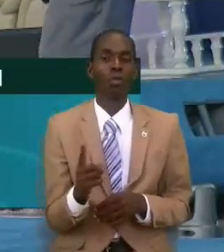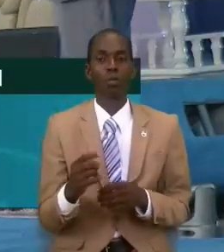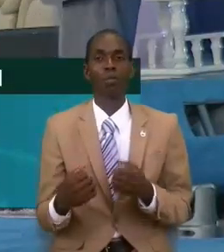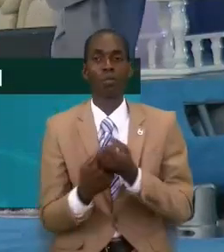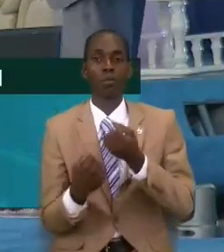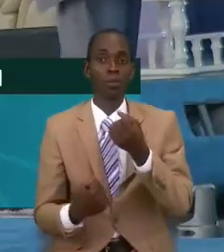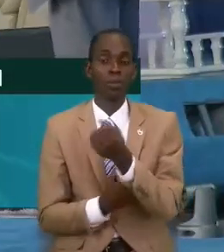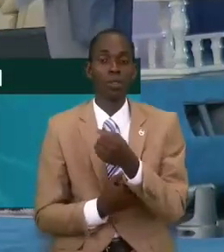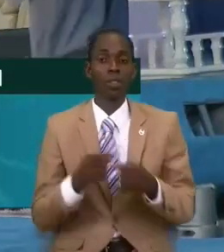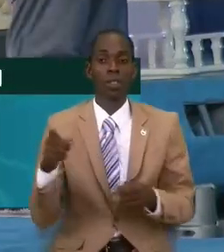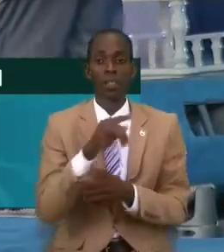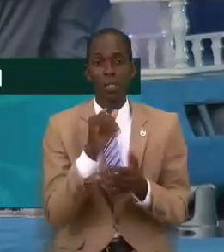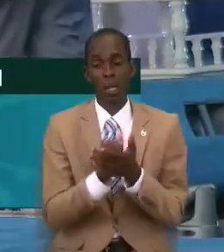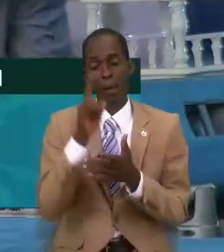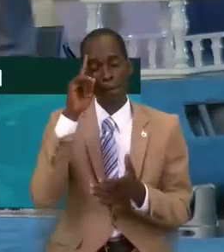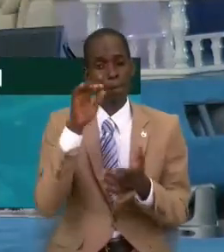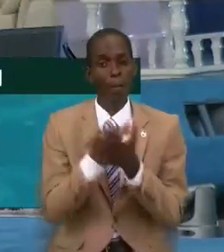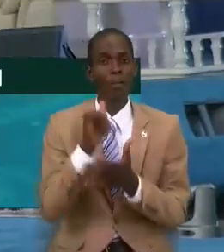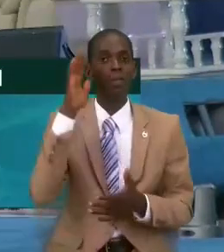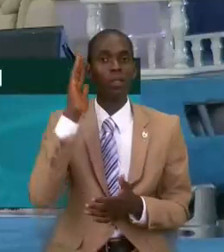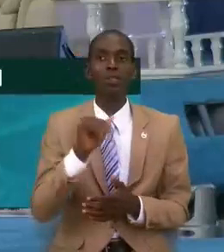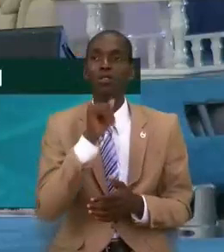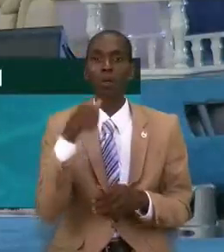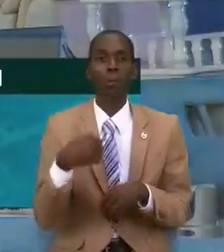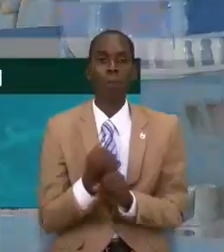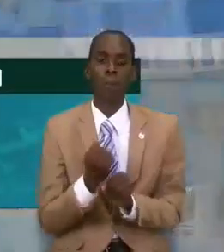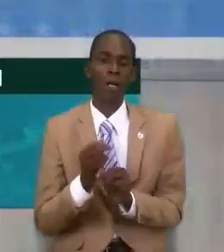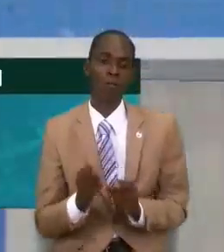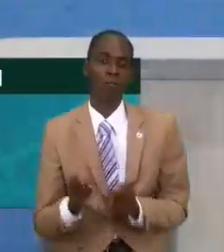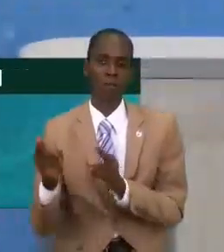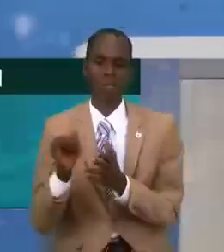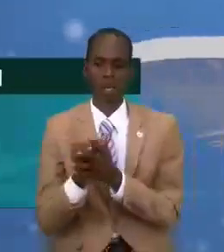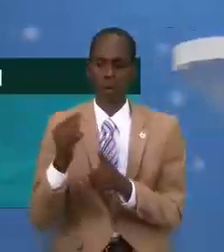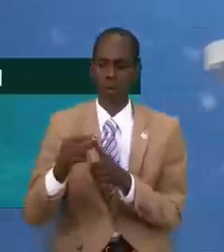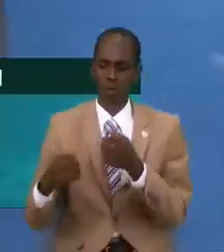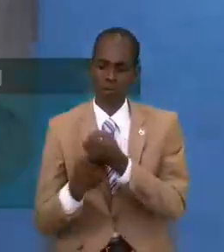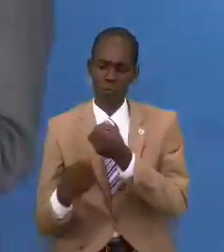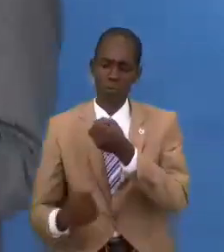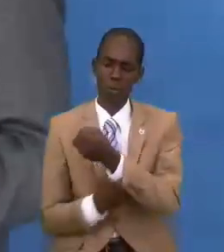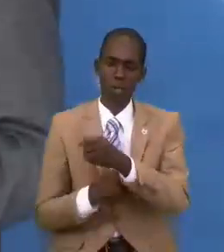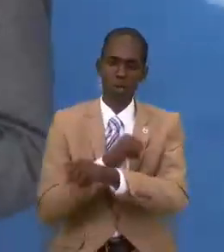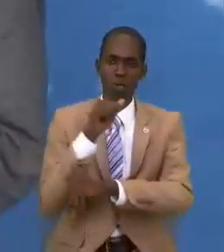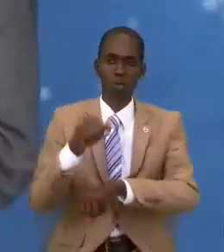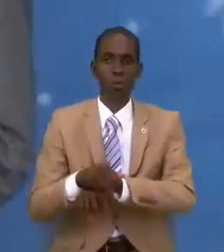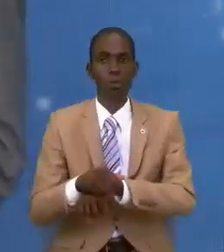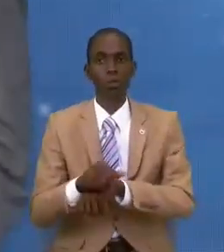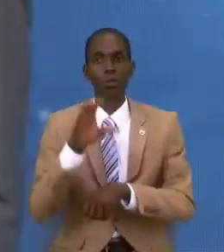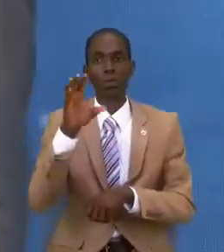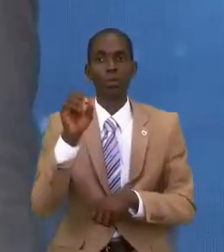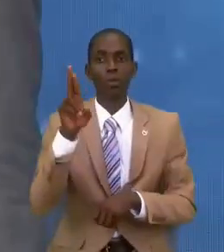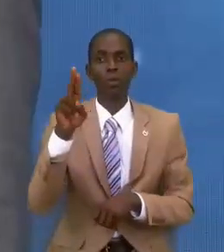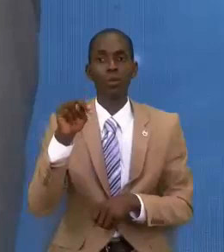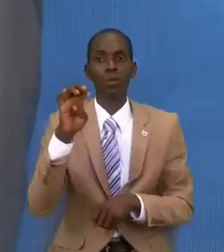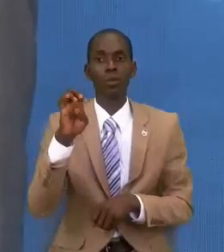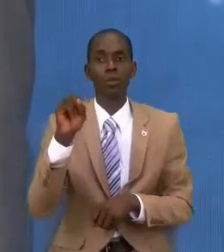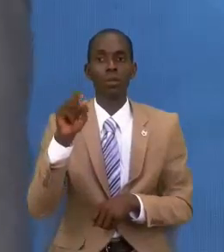haste. That's what cornerstone. Without that cornerstone, there's no salvation. And